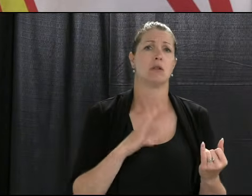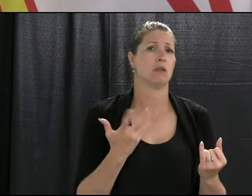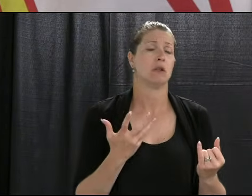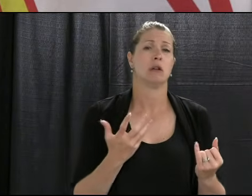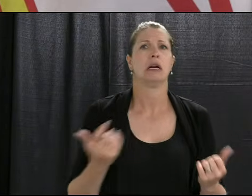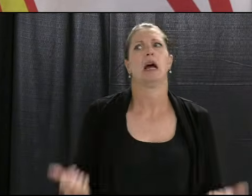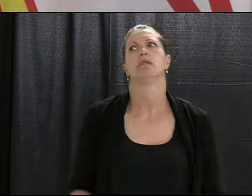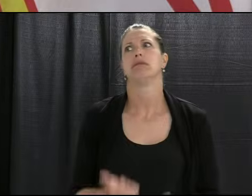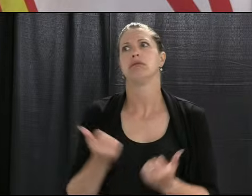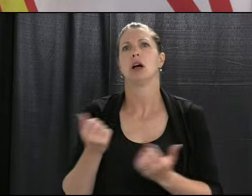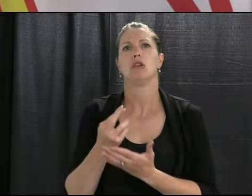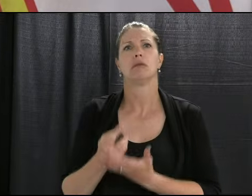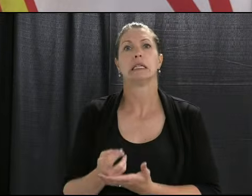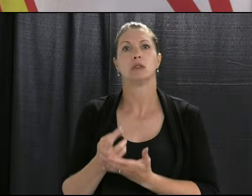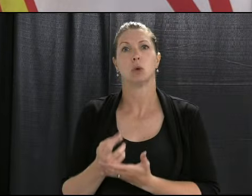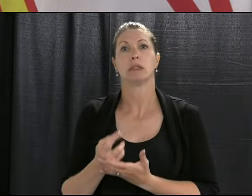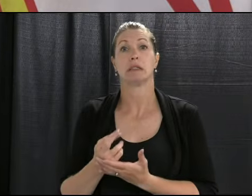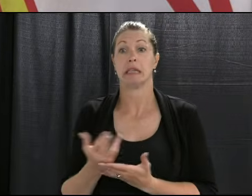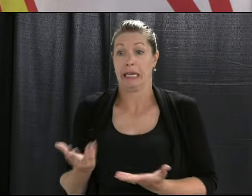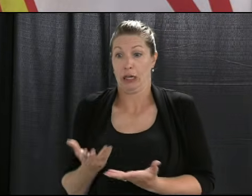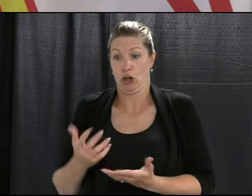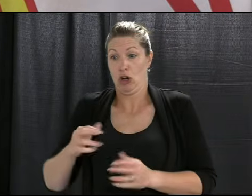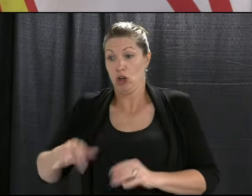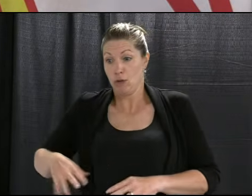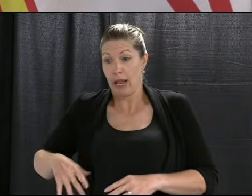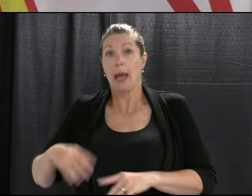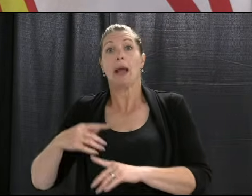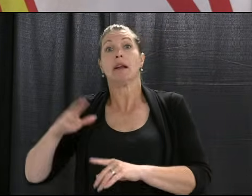amount of resources, not only in the province but in the country.